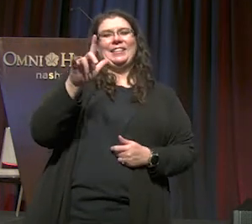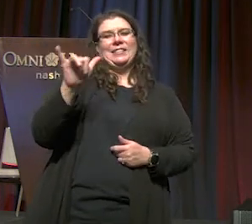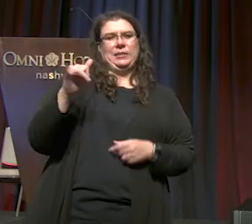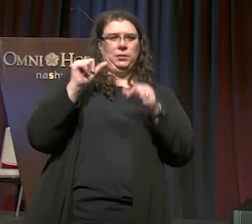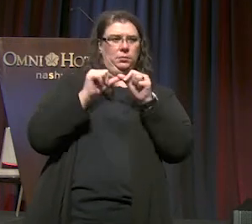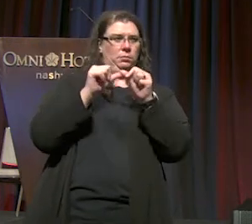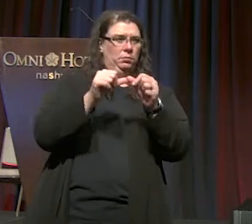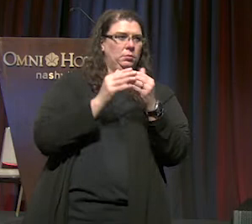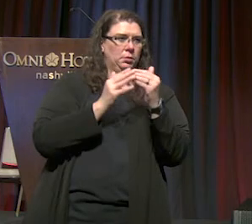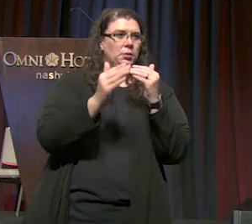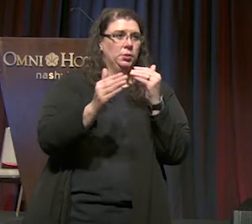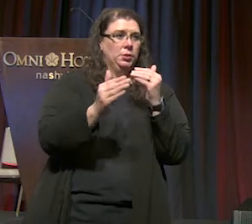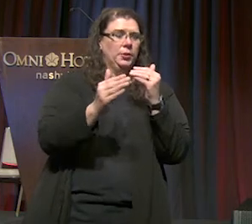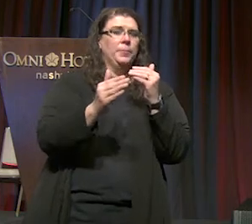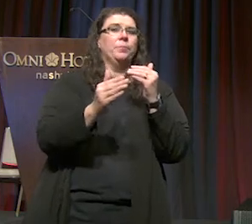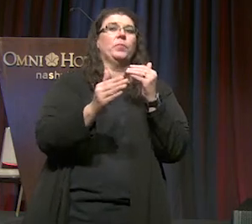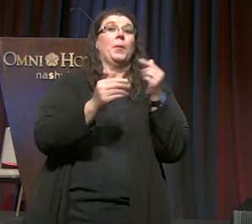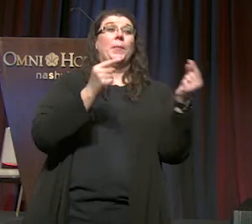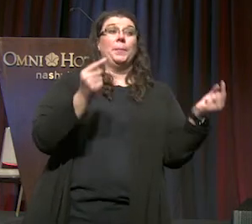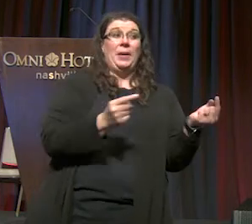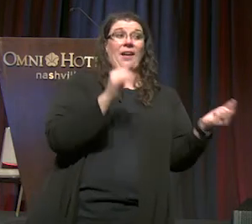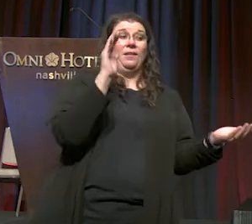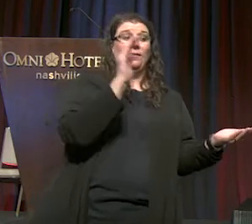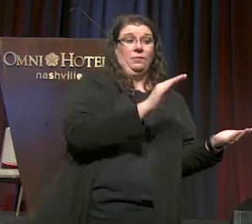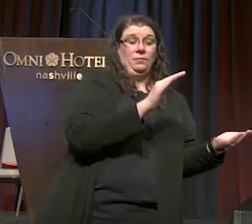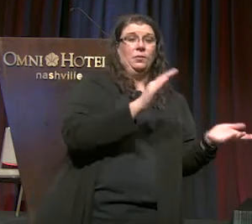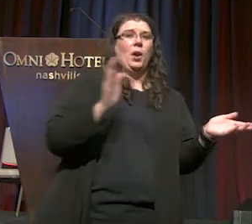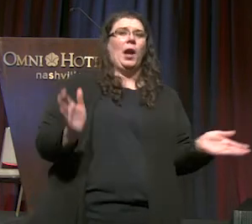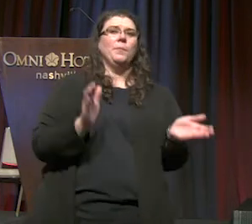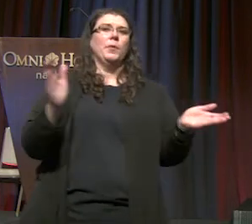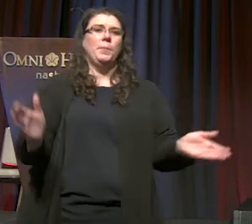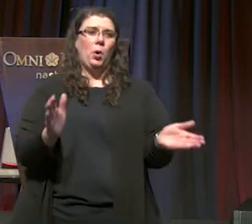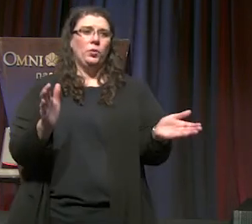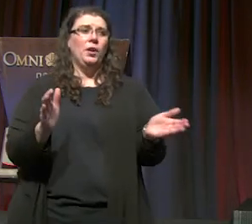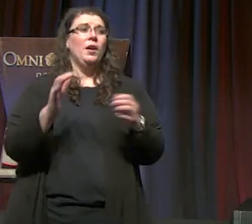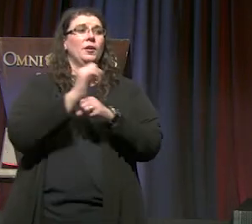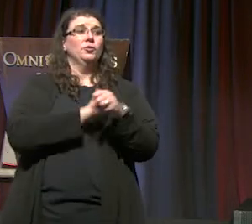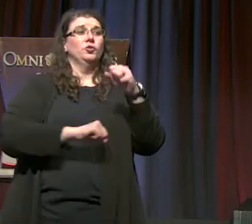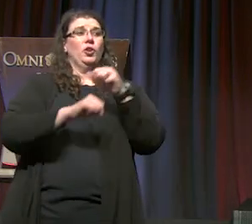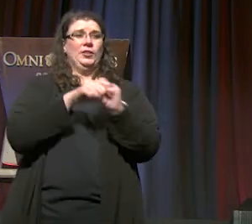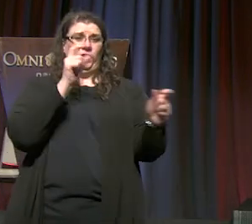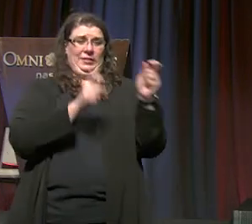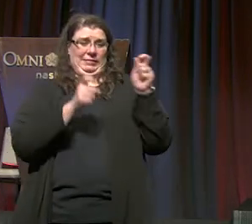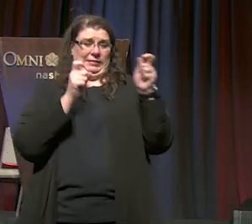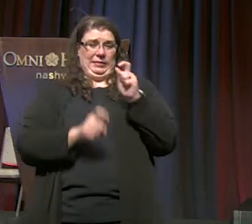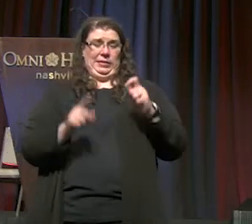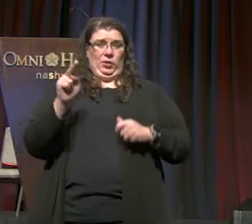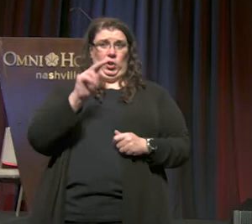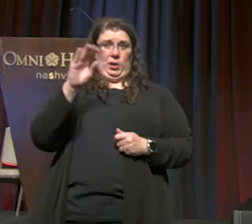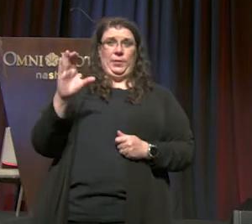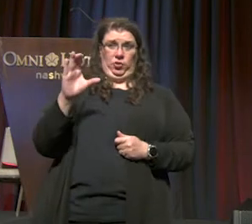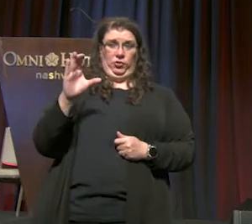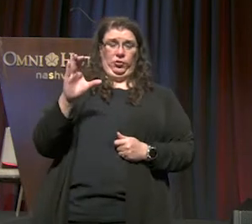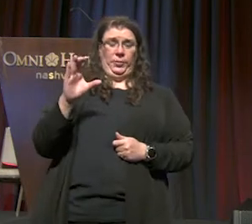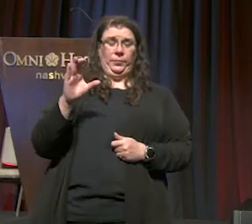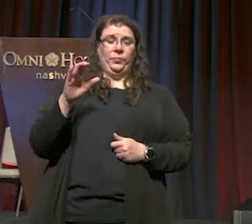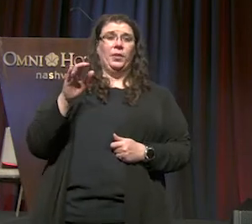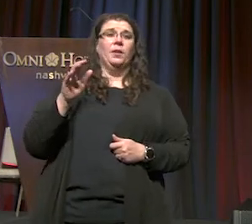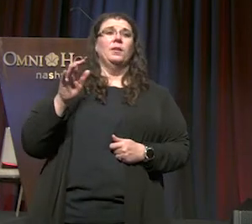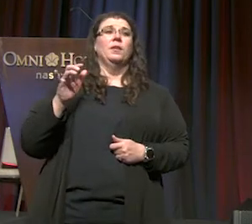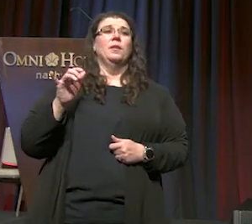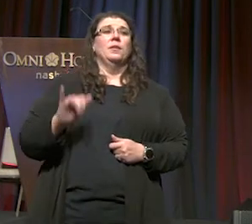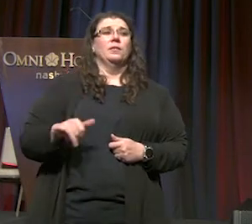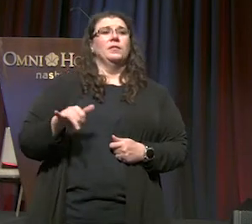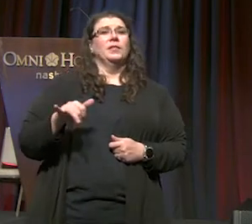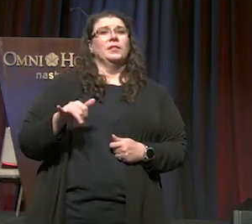maintained and promoted in any restructuring of the United Methodist Church. These principles